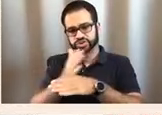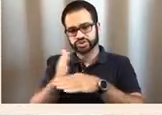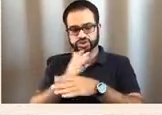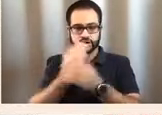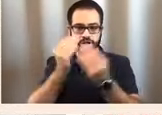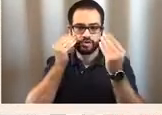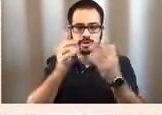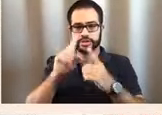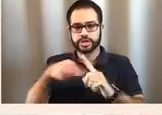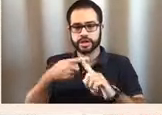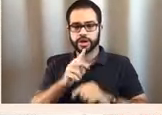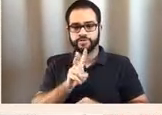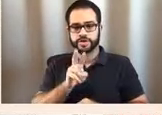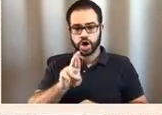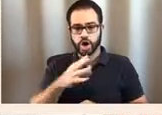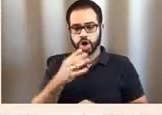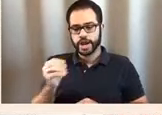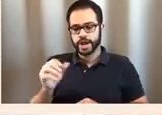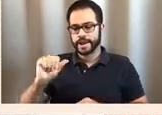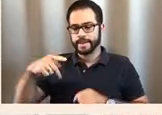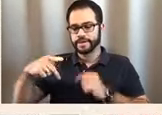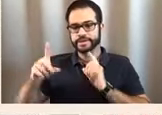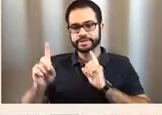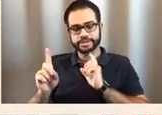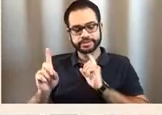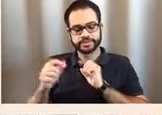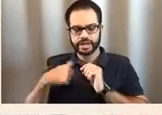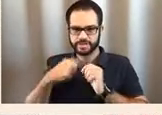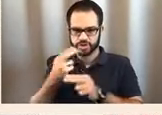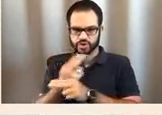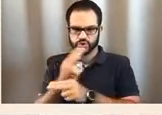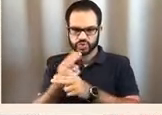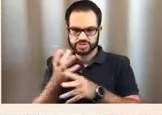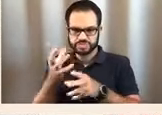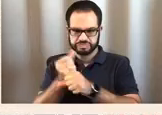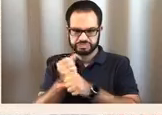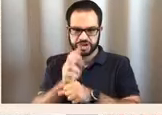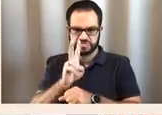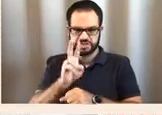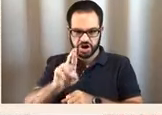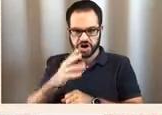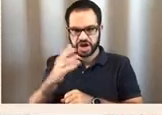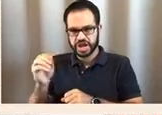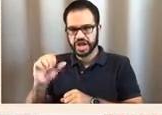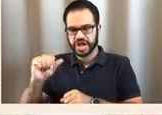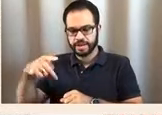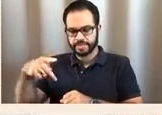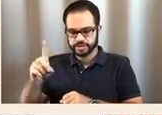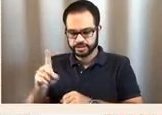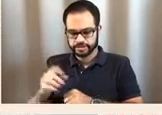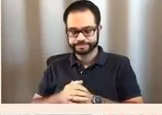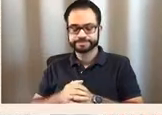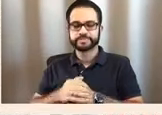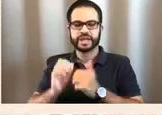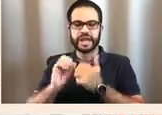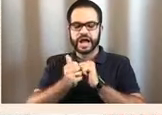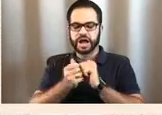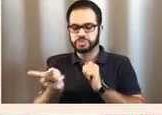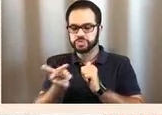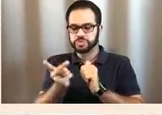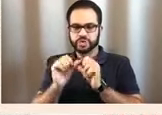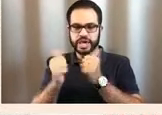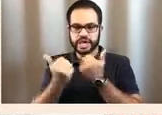and APD, I'm going to use the initials, and how the agencies can work collaboratively together to